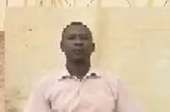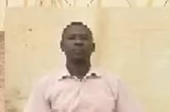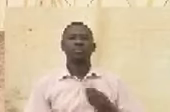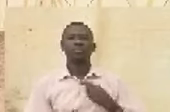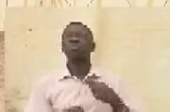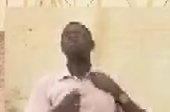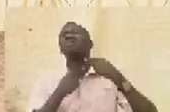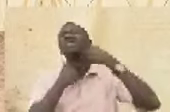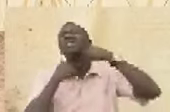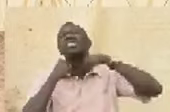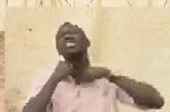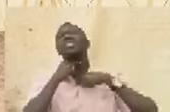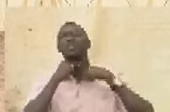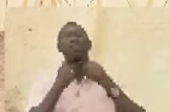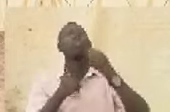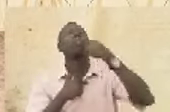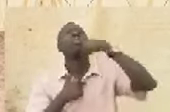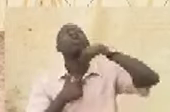Some even